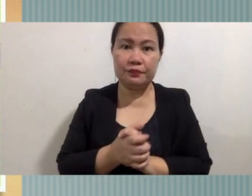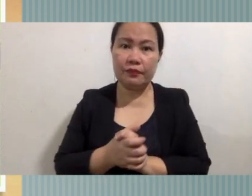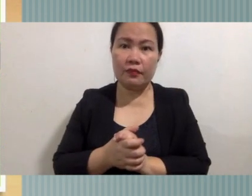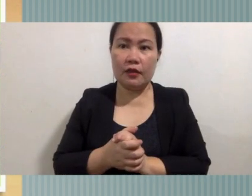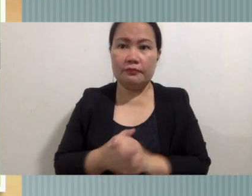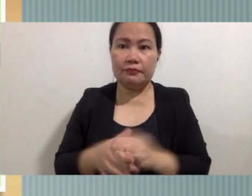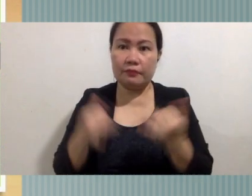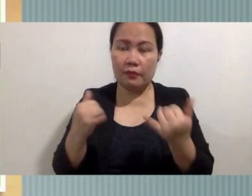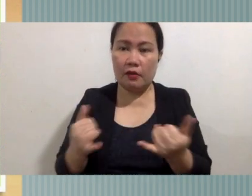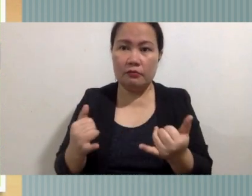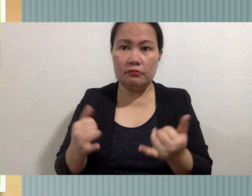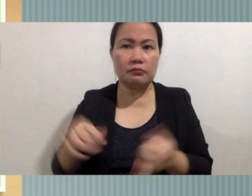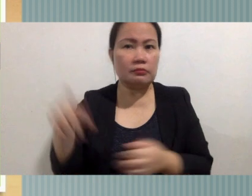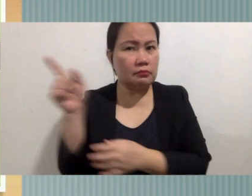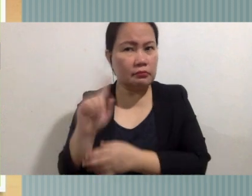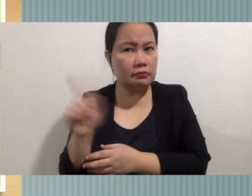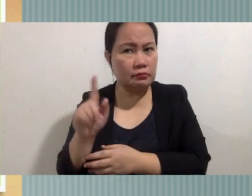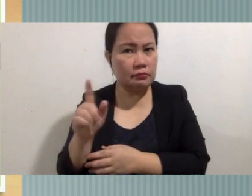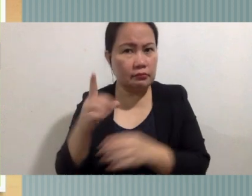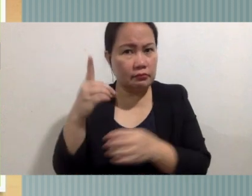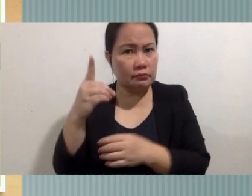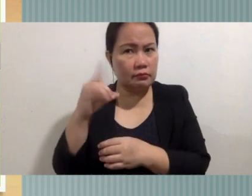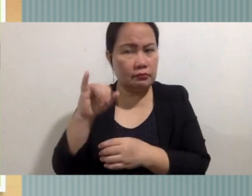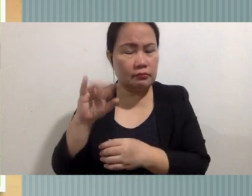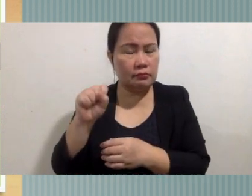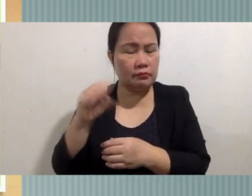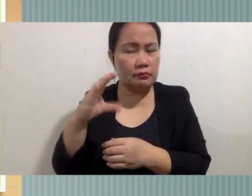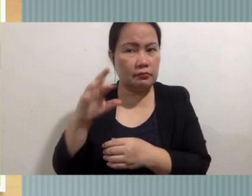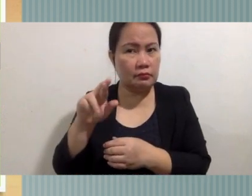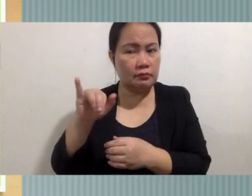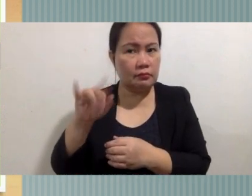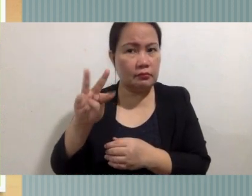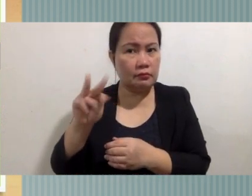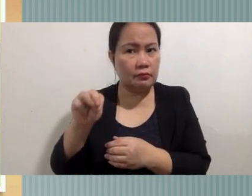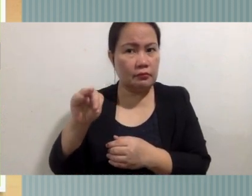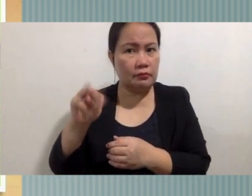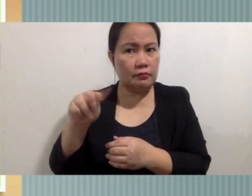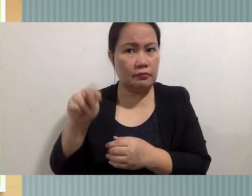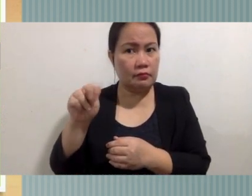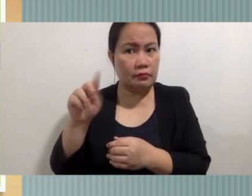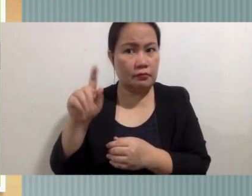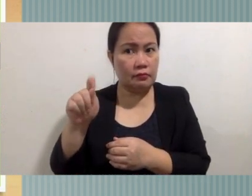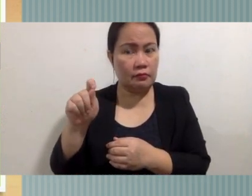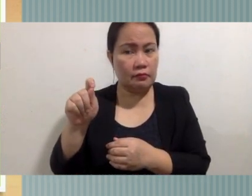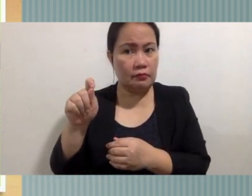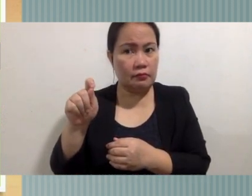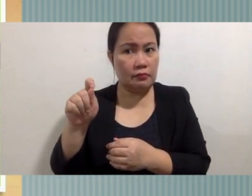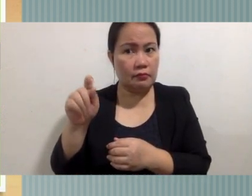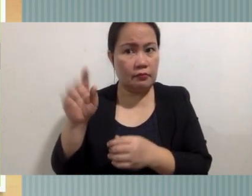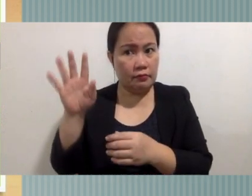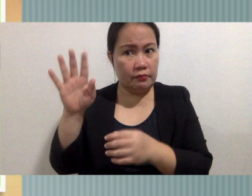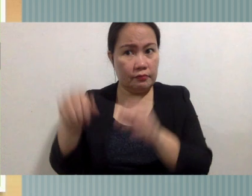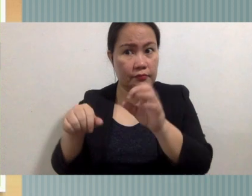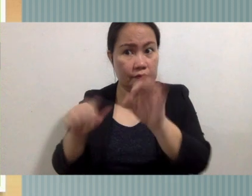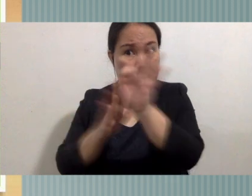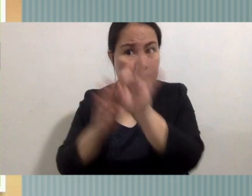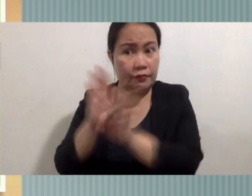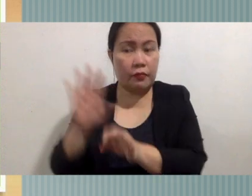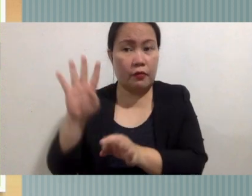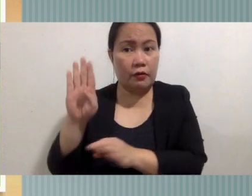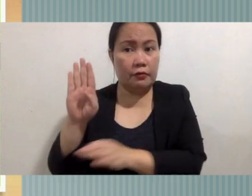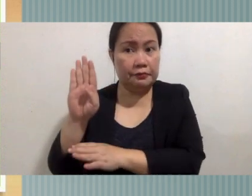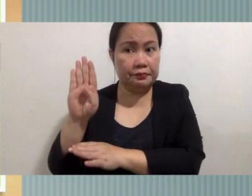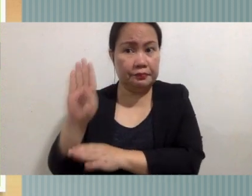4. Now, what is discriminant? So ang discriminant, ito ang ginagamit nating